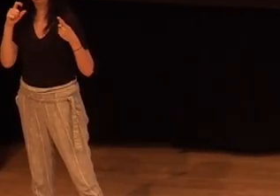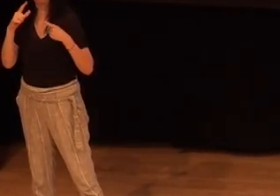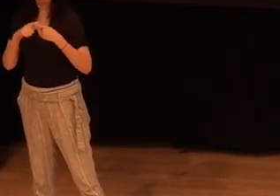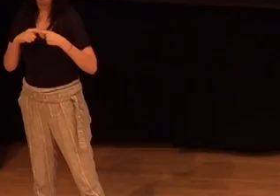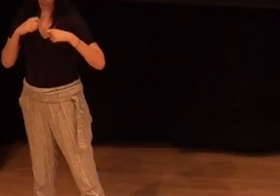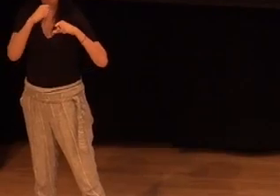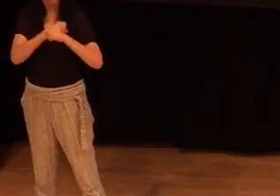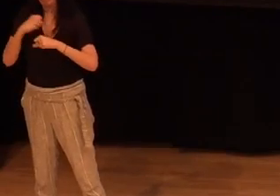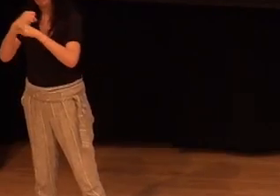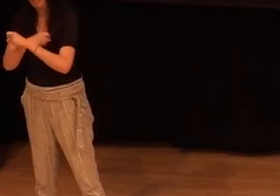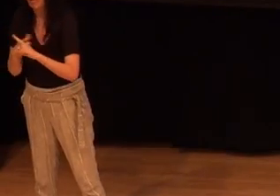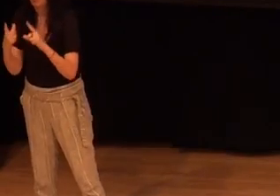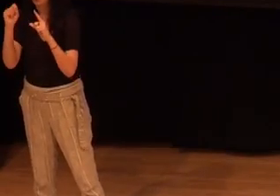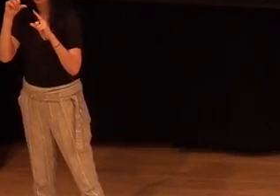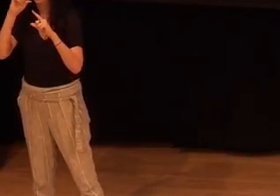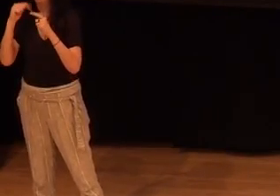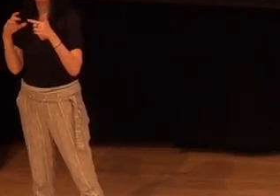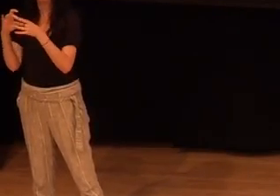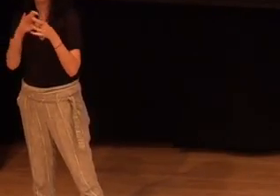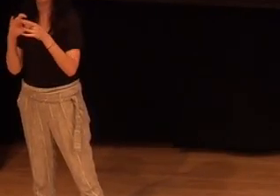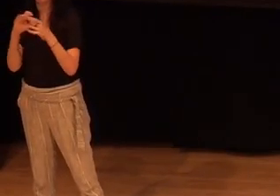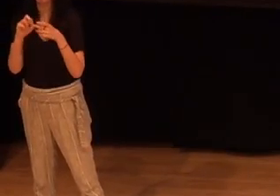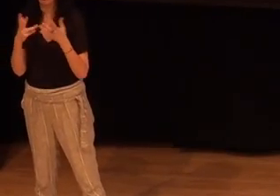build coalition or what?